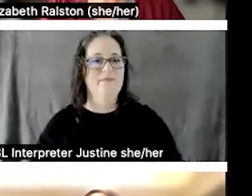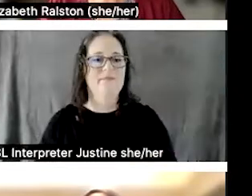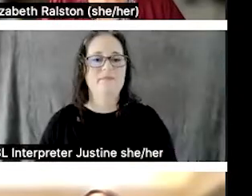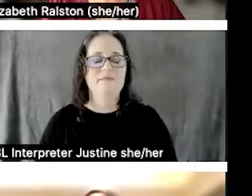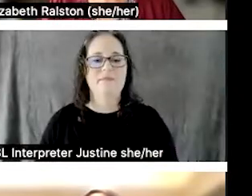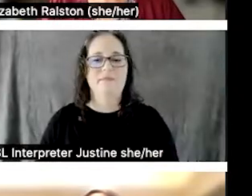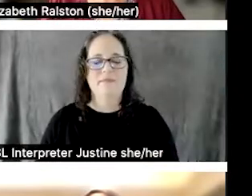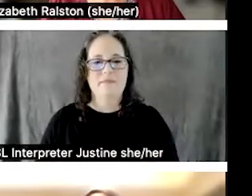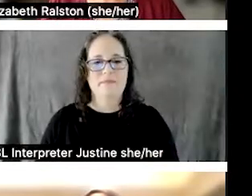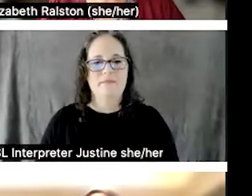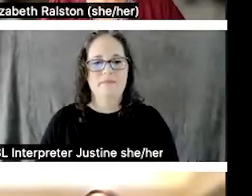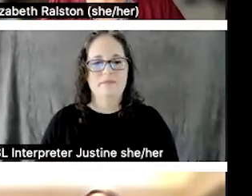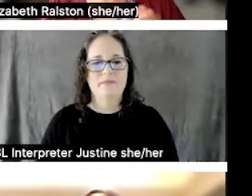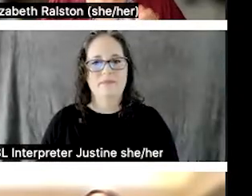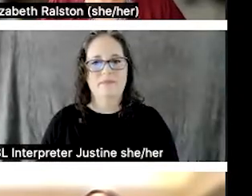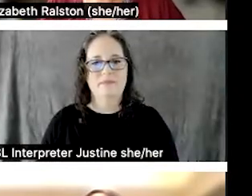And then